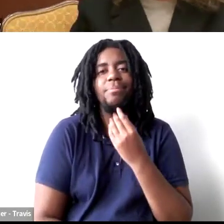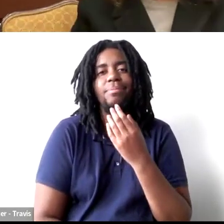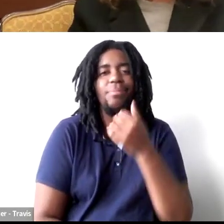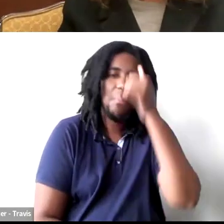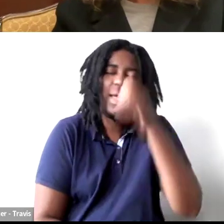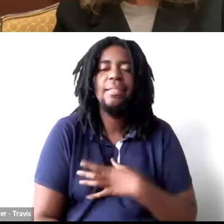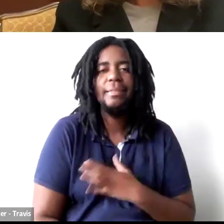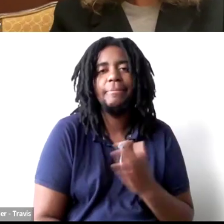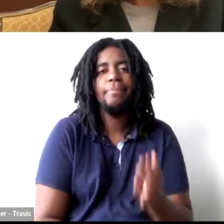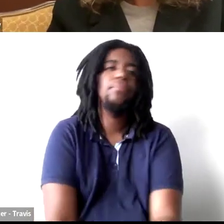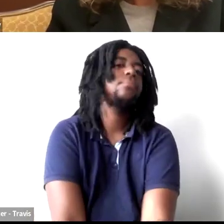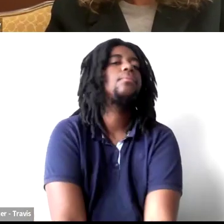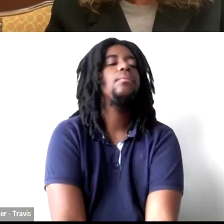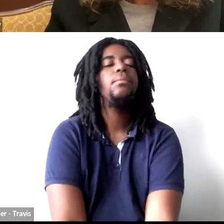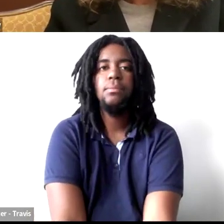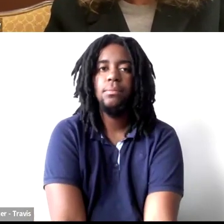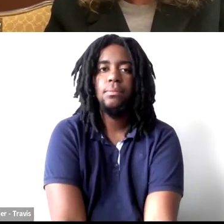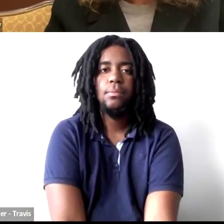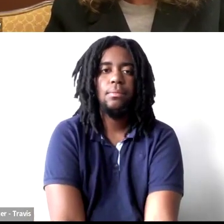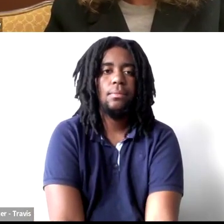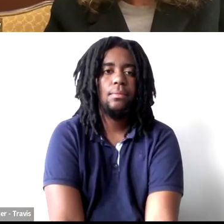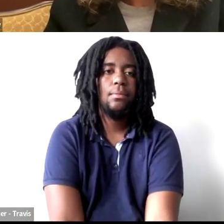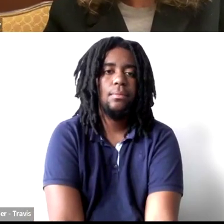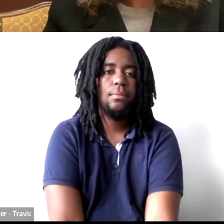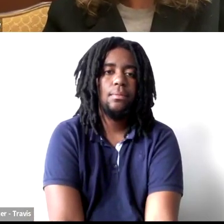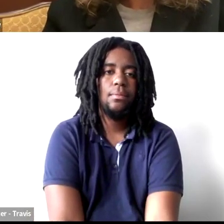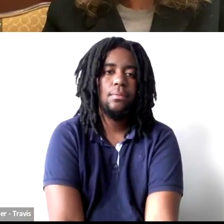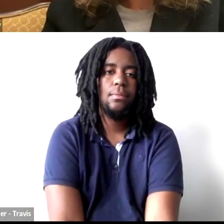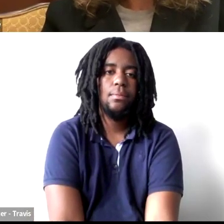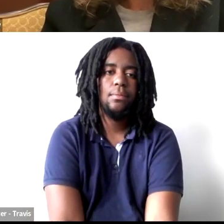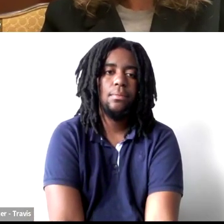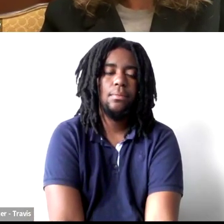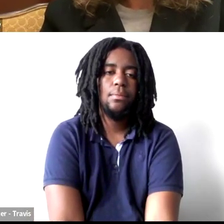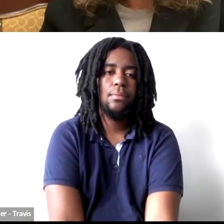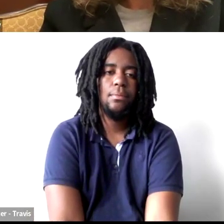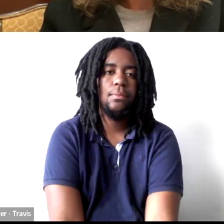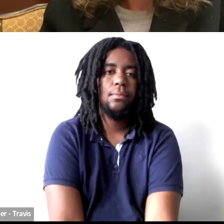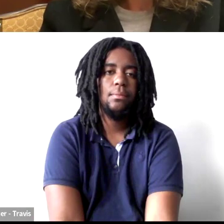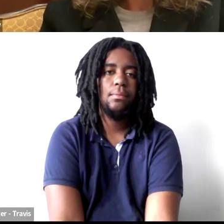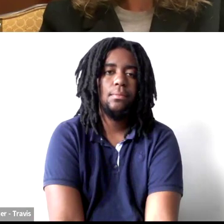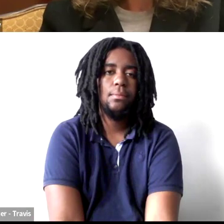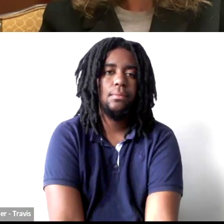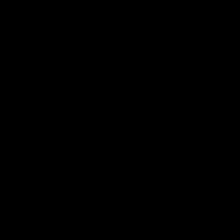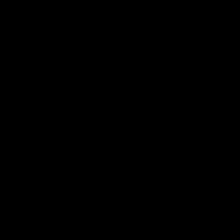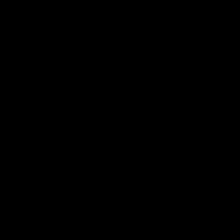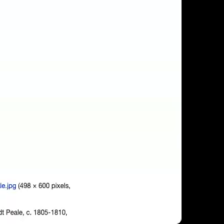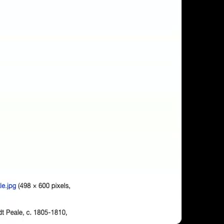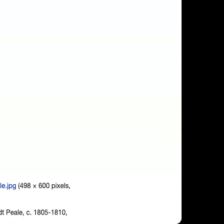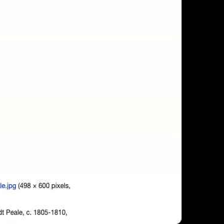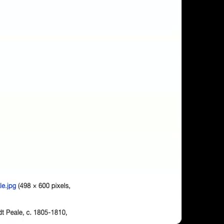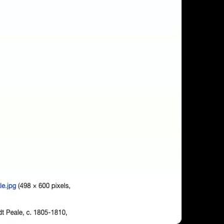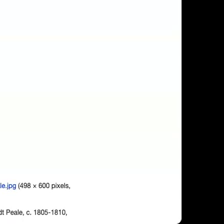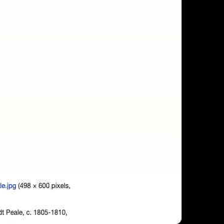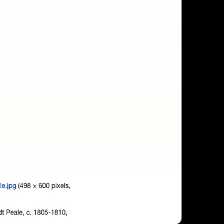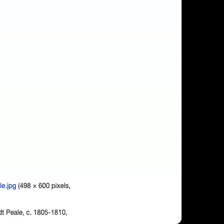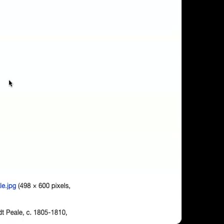Let's see if I can just get to the right. Let's see. Oh yeah, there we go. Okay.